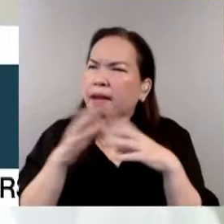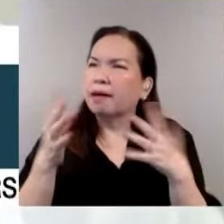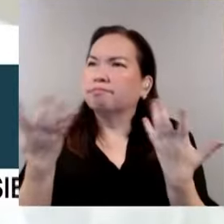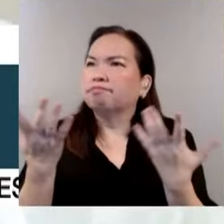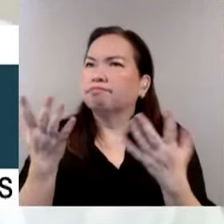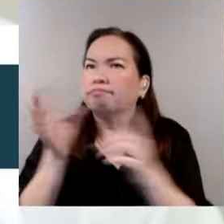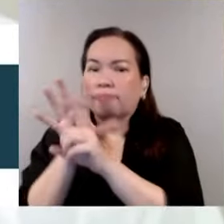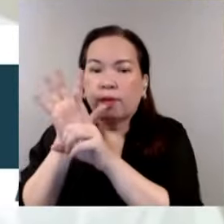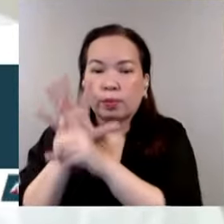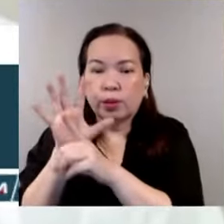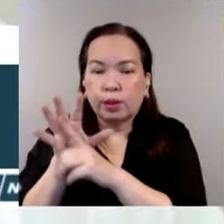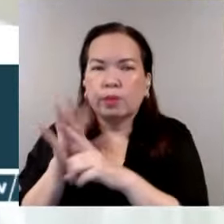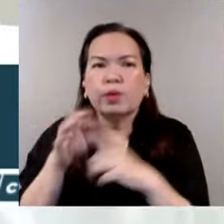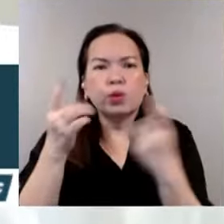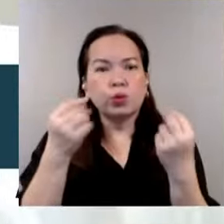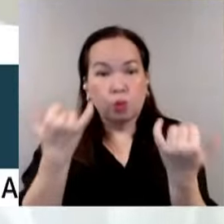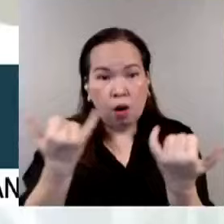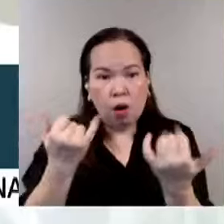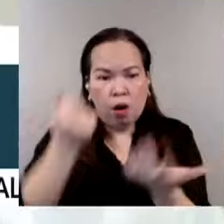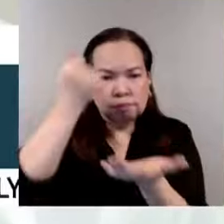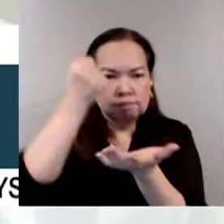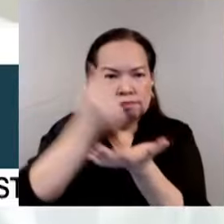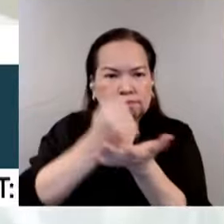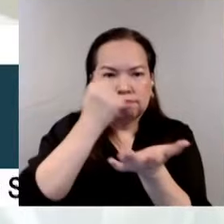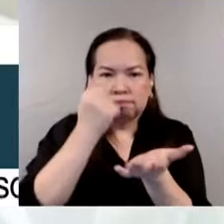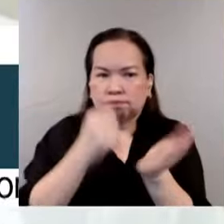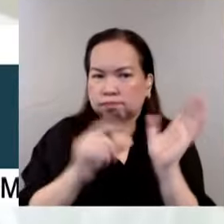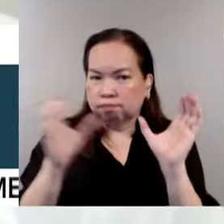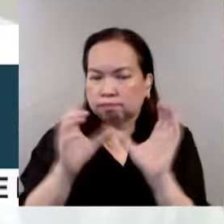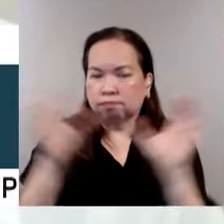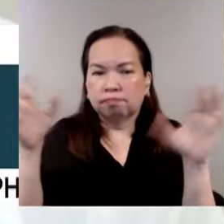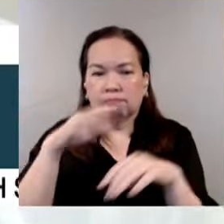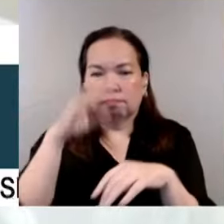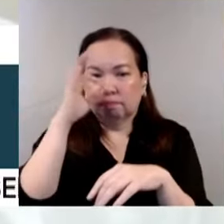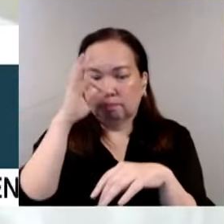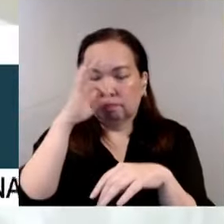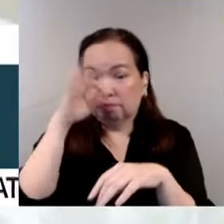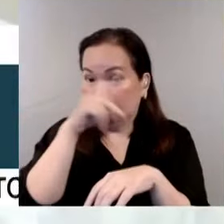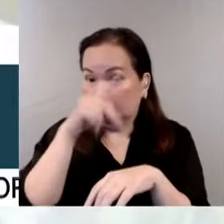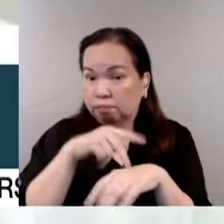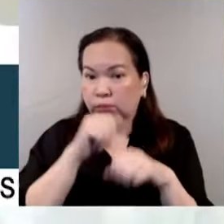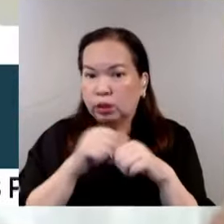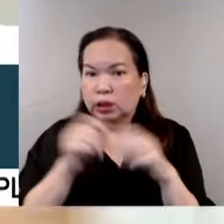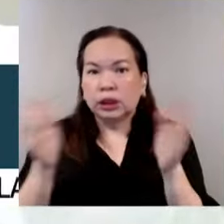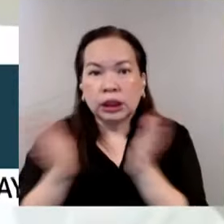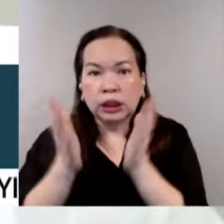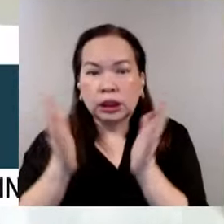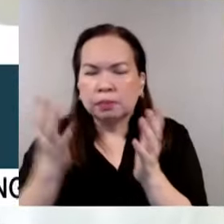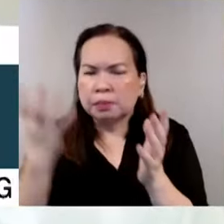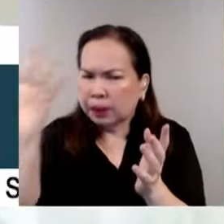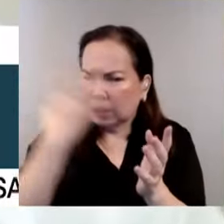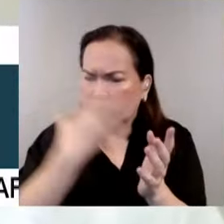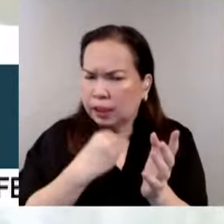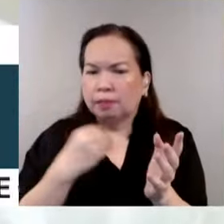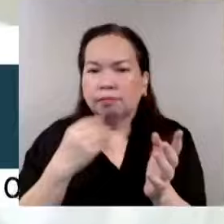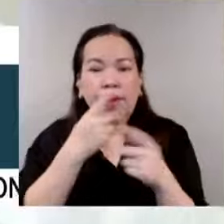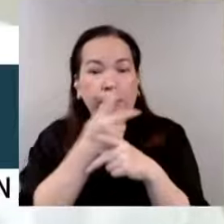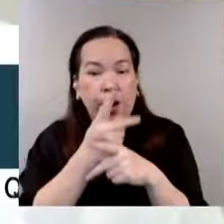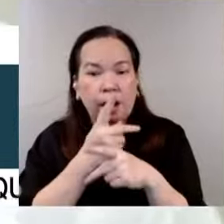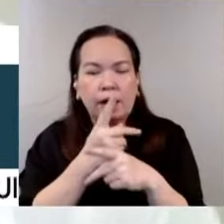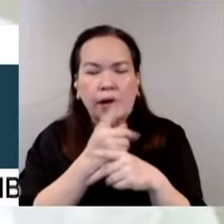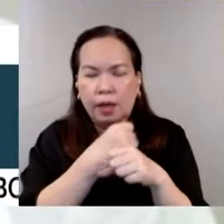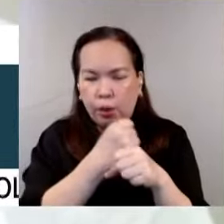do with the Tatak Pinoy is at the same time push for made in the Philippines, but also better products made in the Philippines. And the result of that will be better